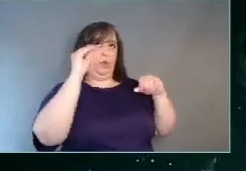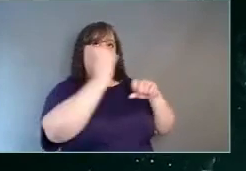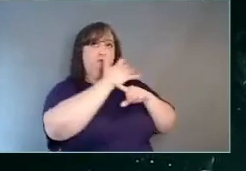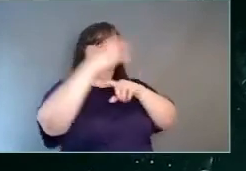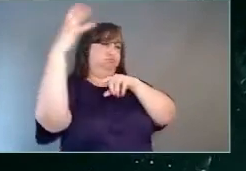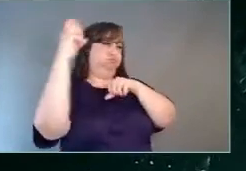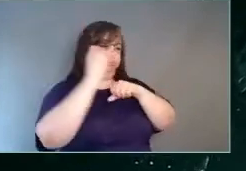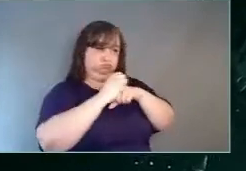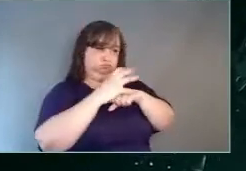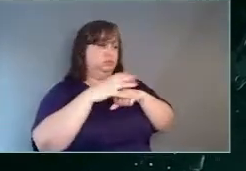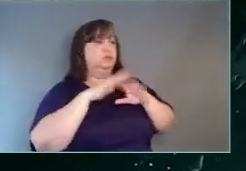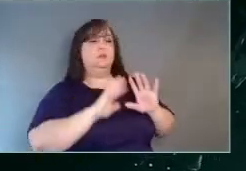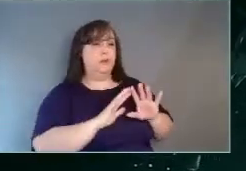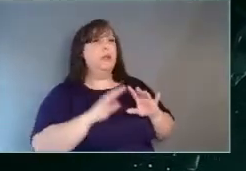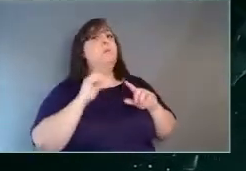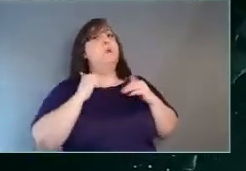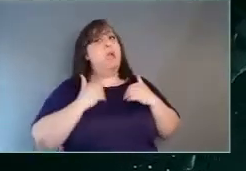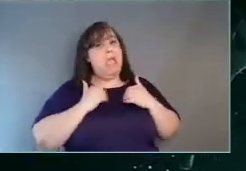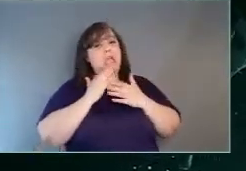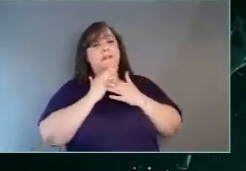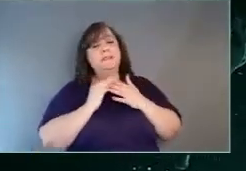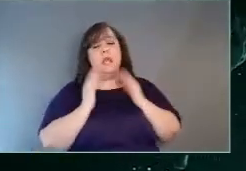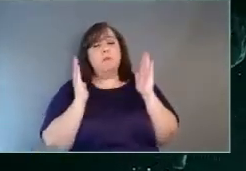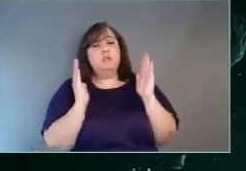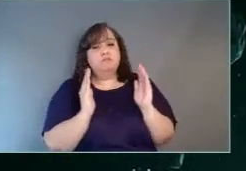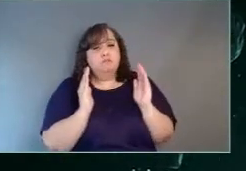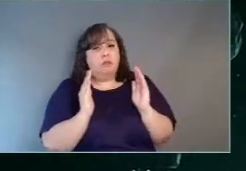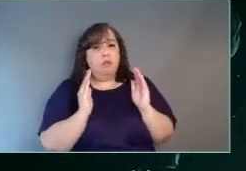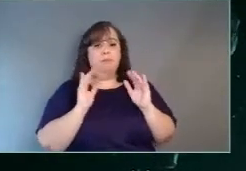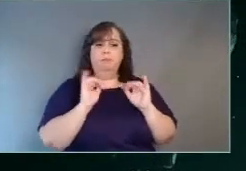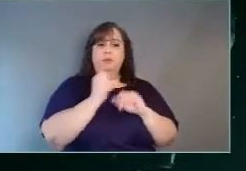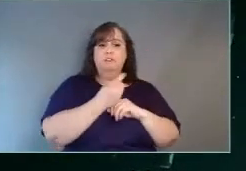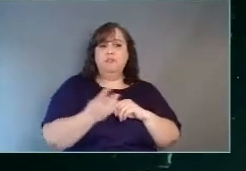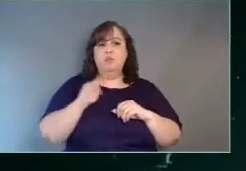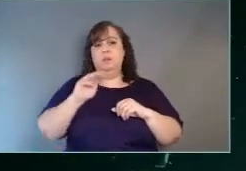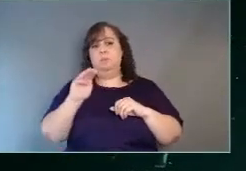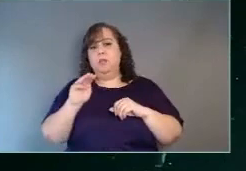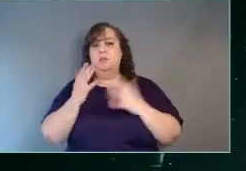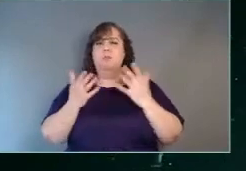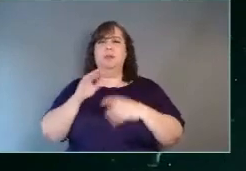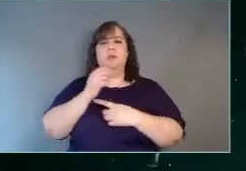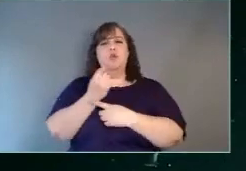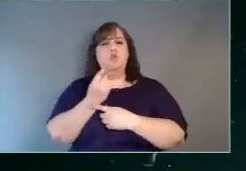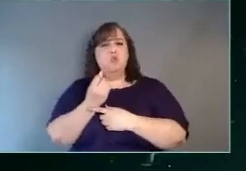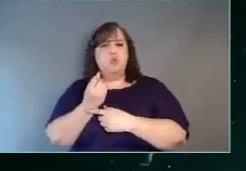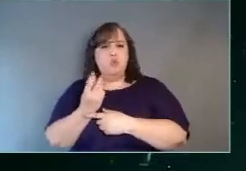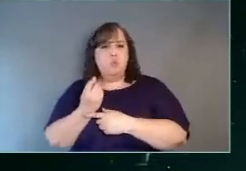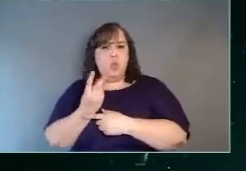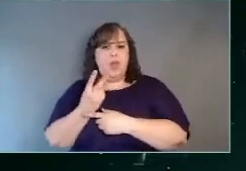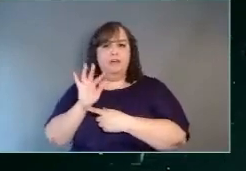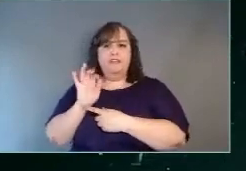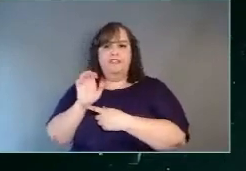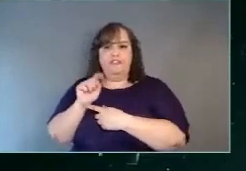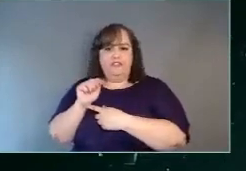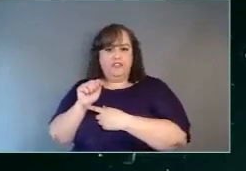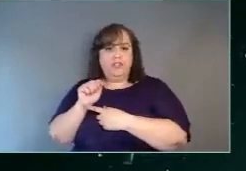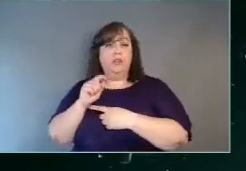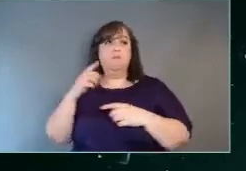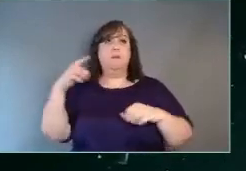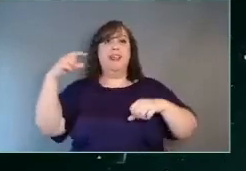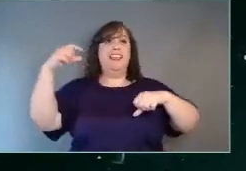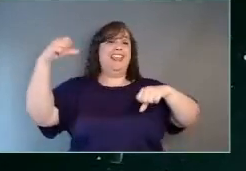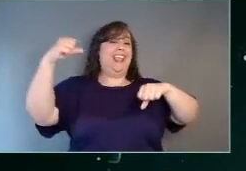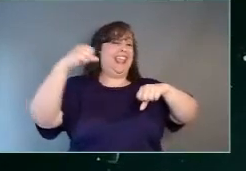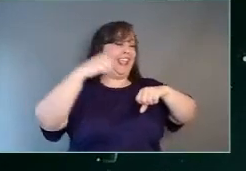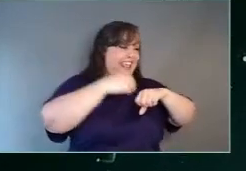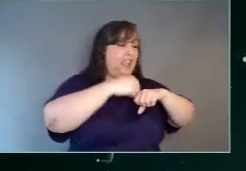asteroids that are smaller, say like about a few meters, maybe like 12 feet across. And those hit maybe once a year, but they break up in the